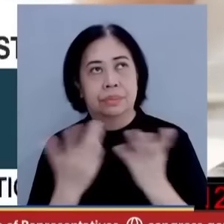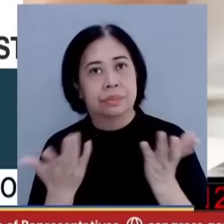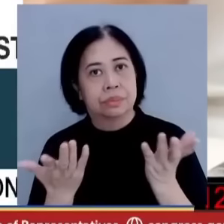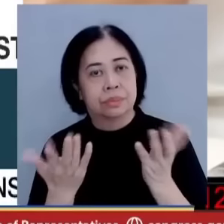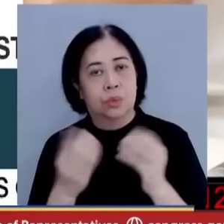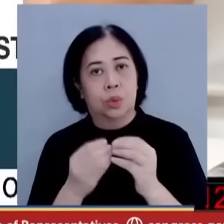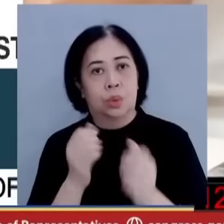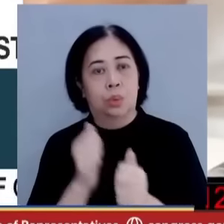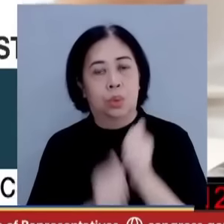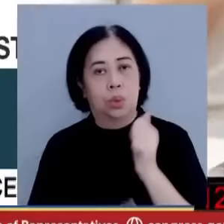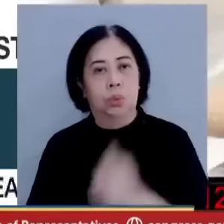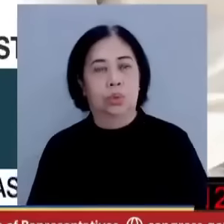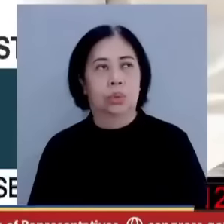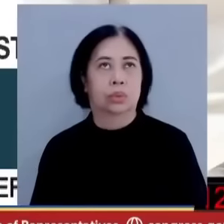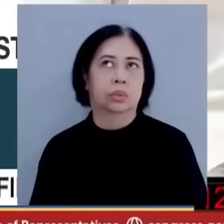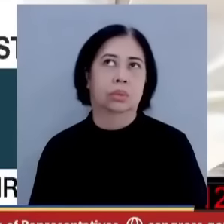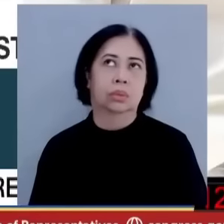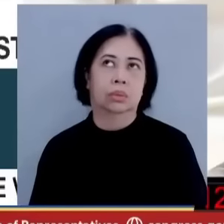most